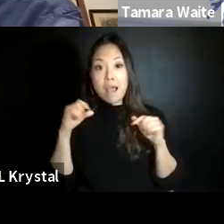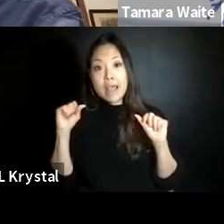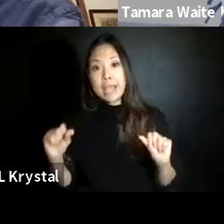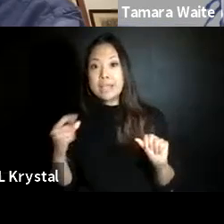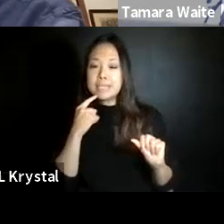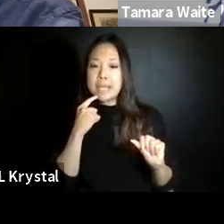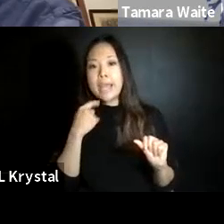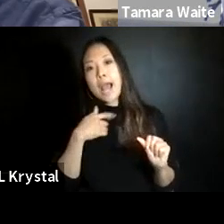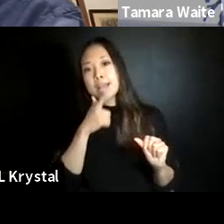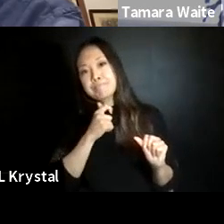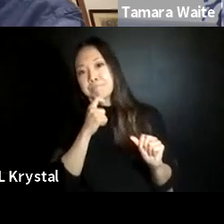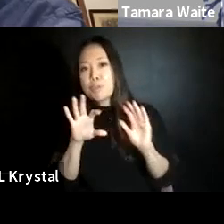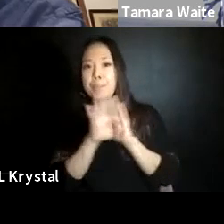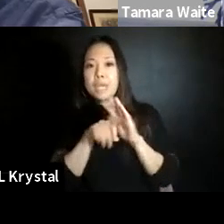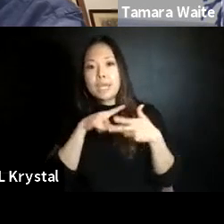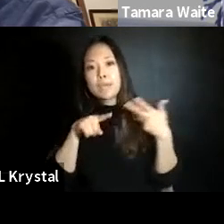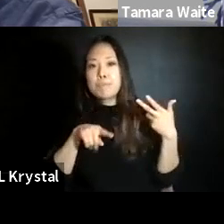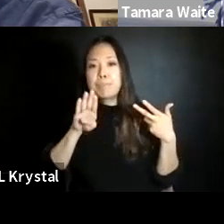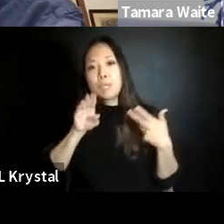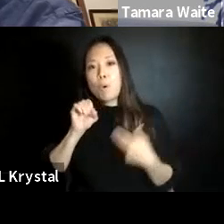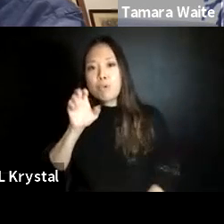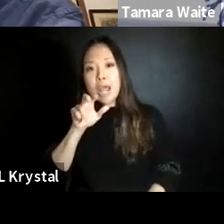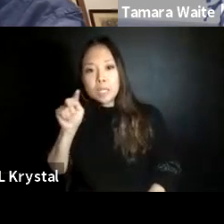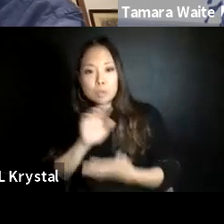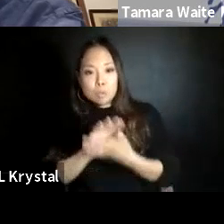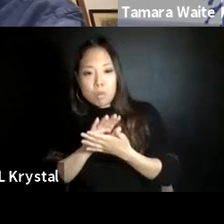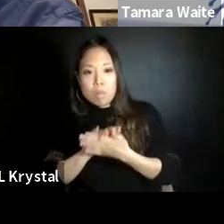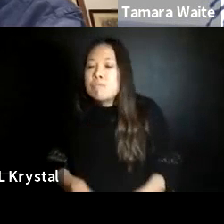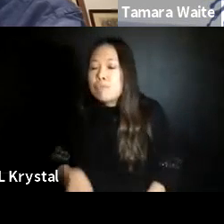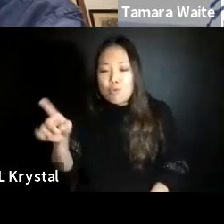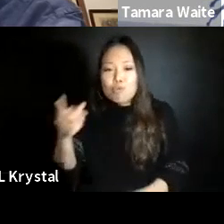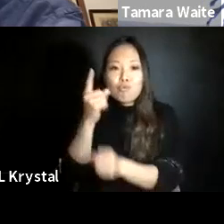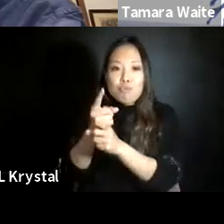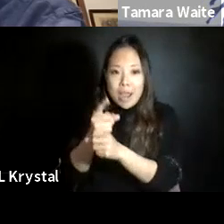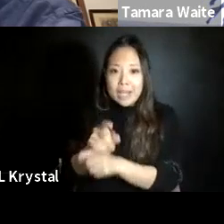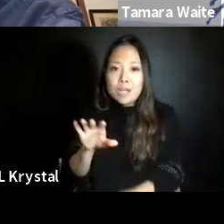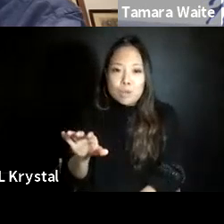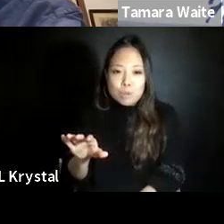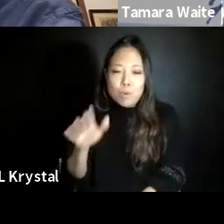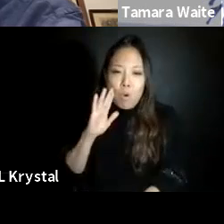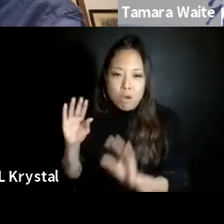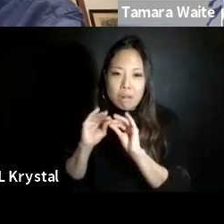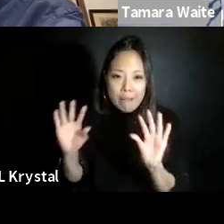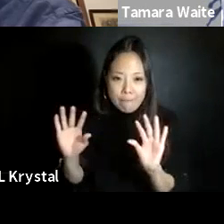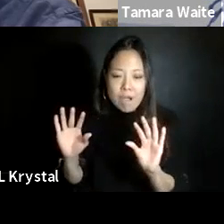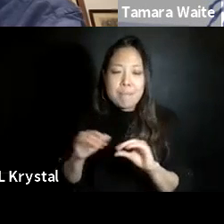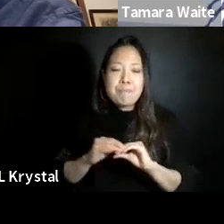I choose the O'Brien. Right. So this is where the distinction is for me. I would say